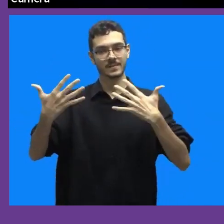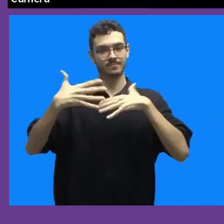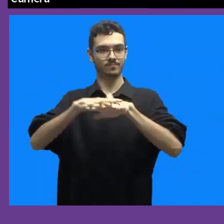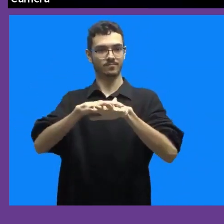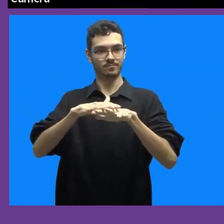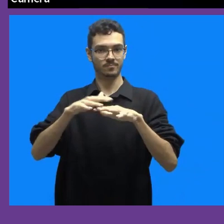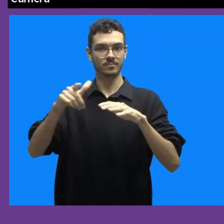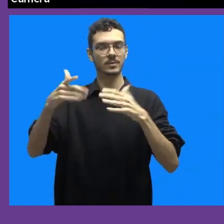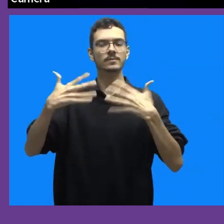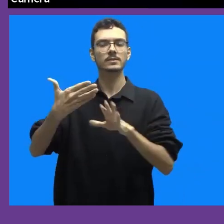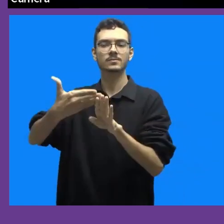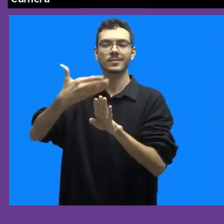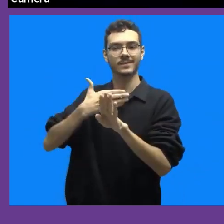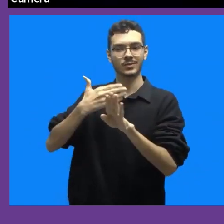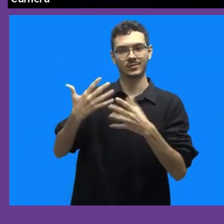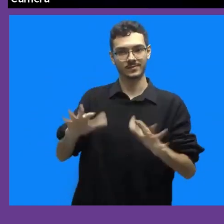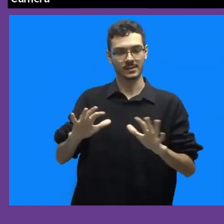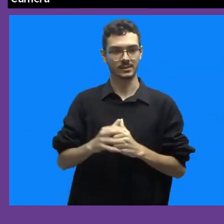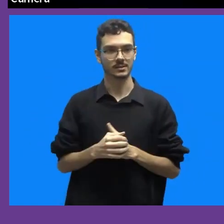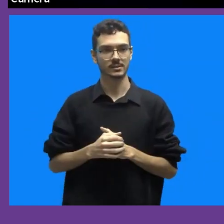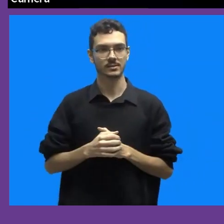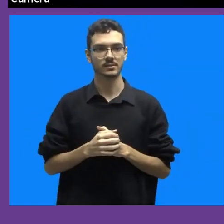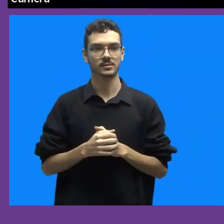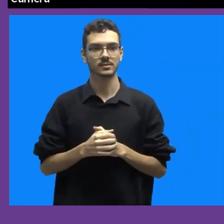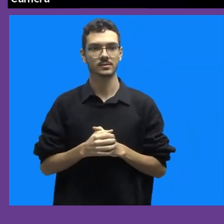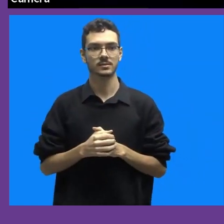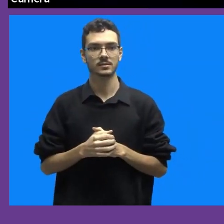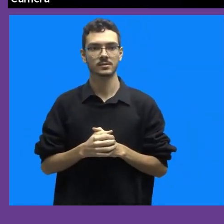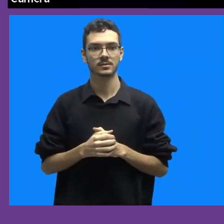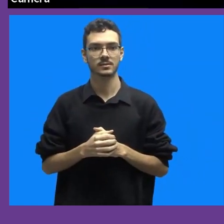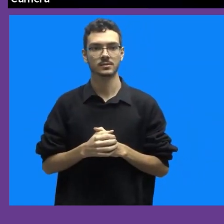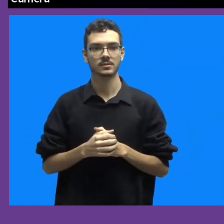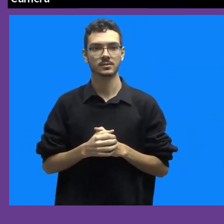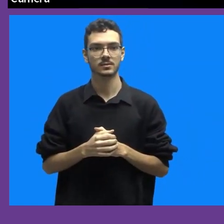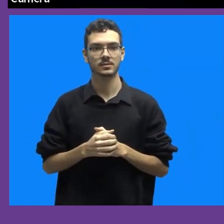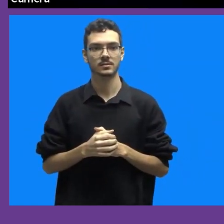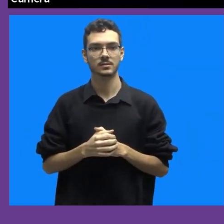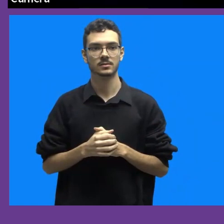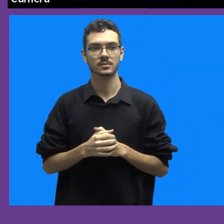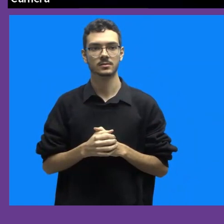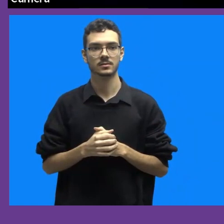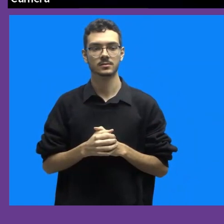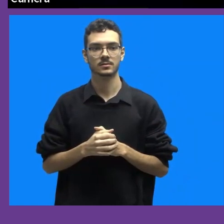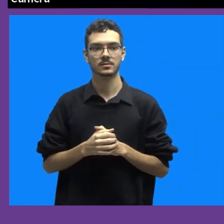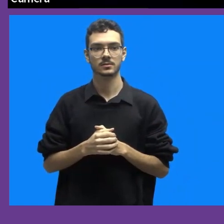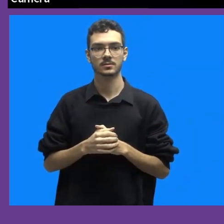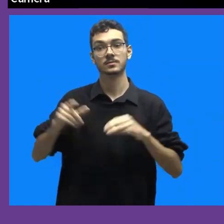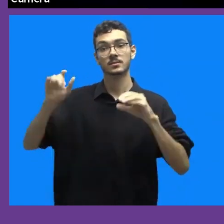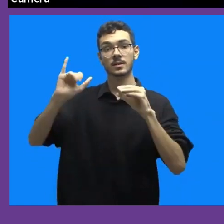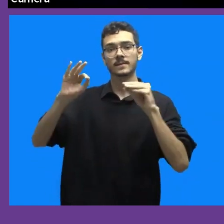brought an insightful perspective on implementing equity, diversity, and inclusion policies in higher